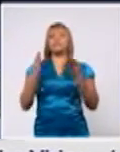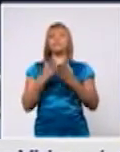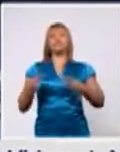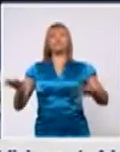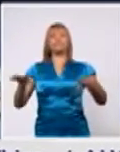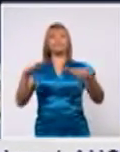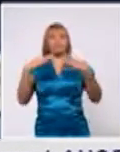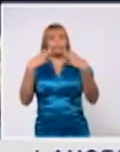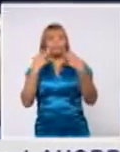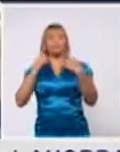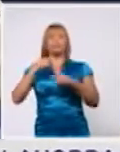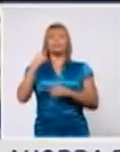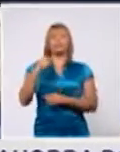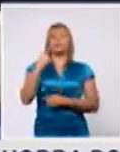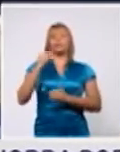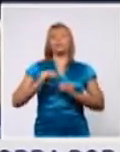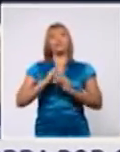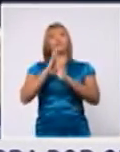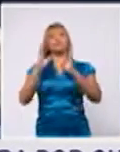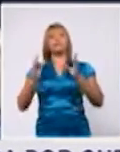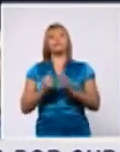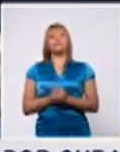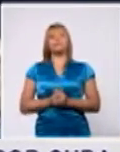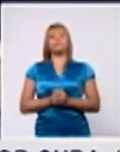in every morning.